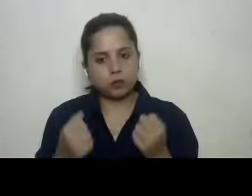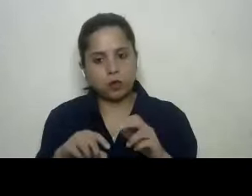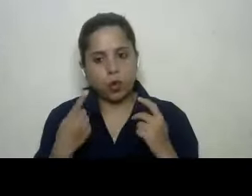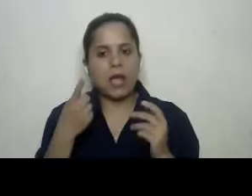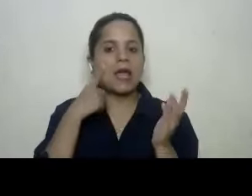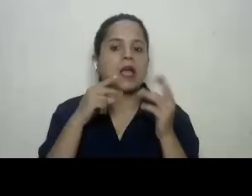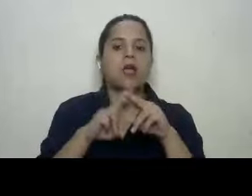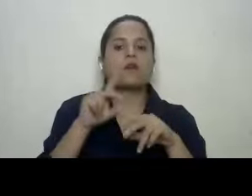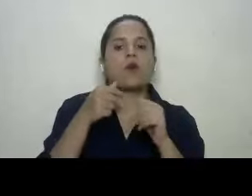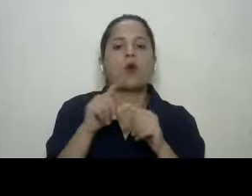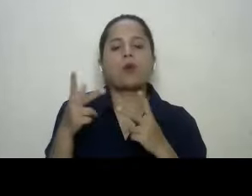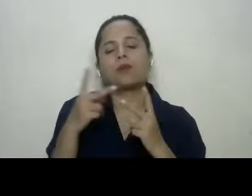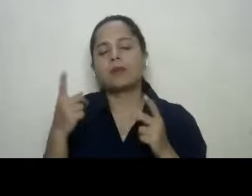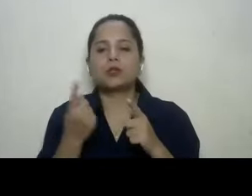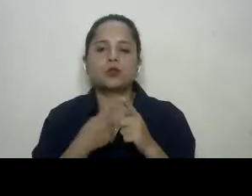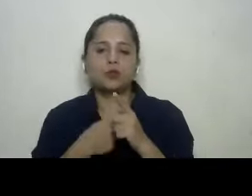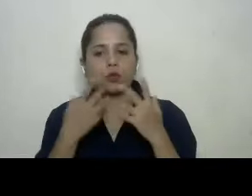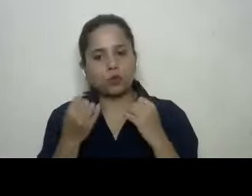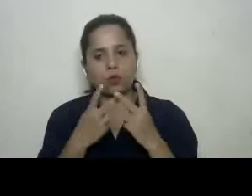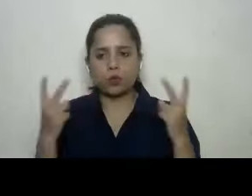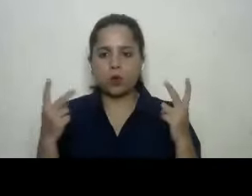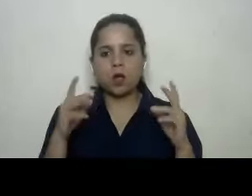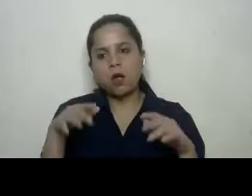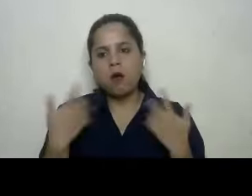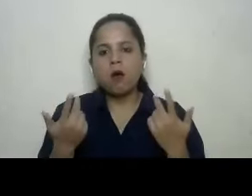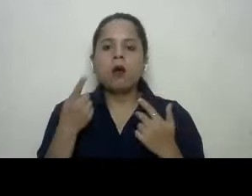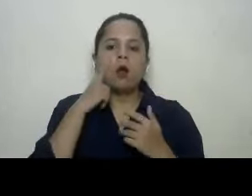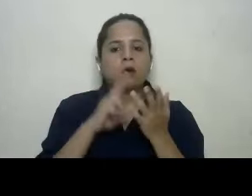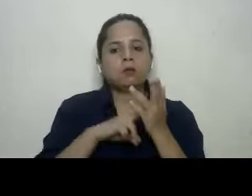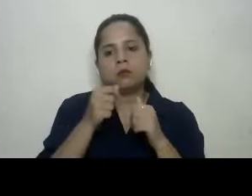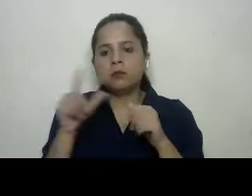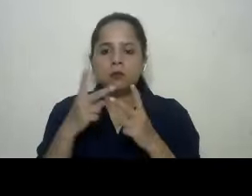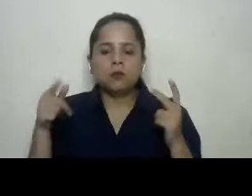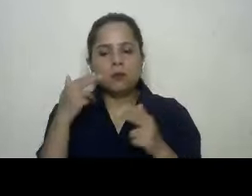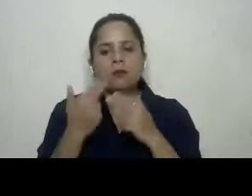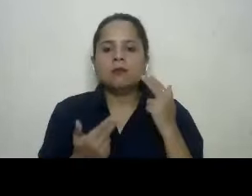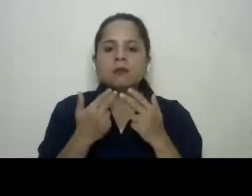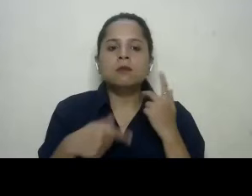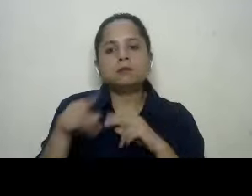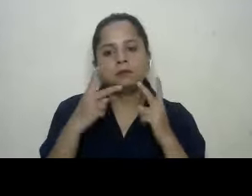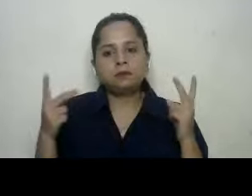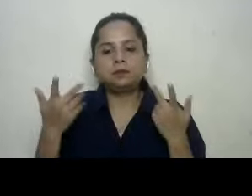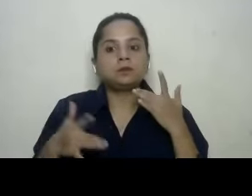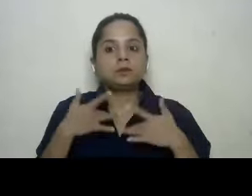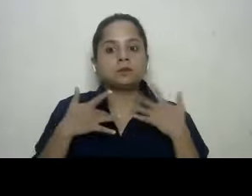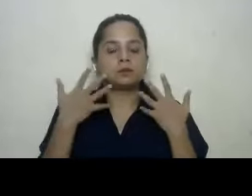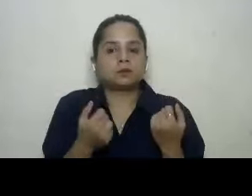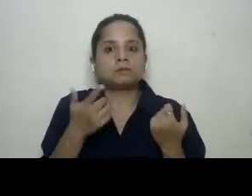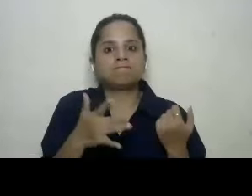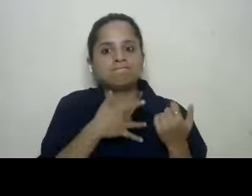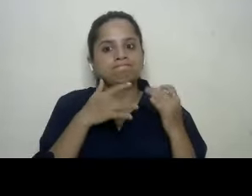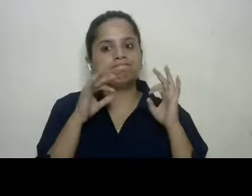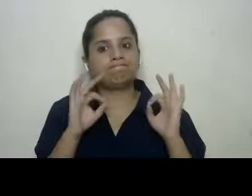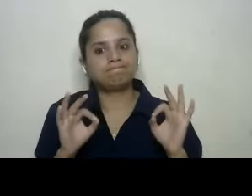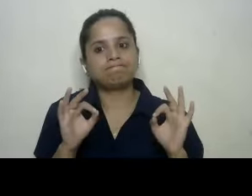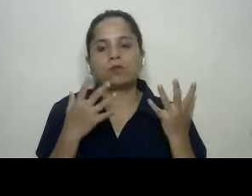joke or an informal story. What emotion? I want the emotion of kindness to be